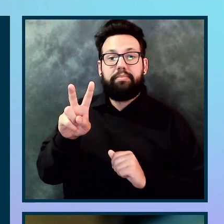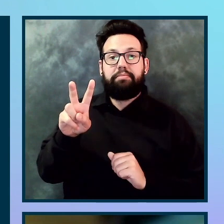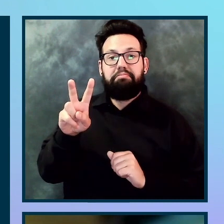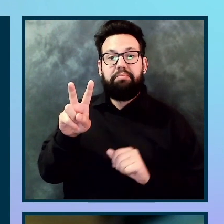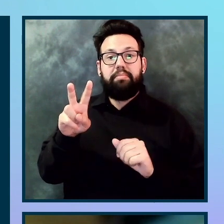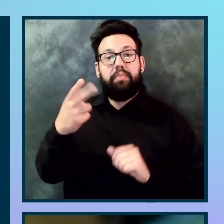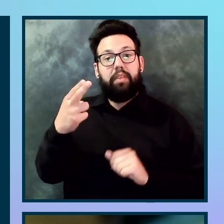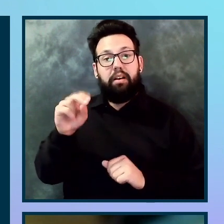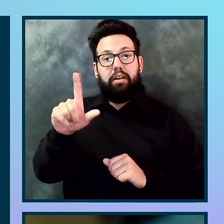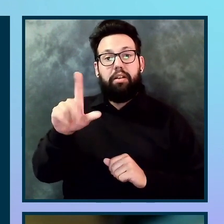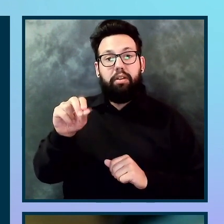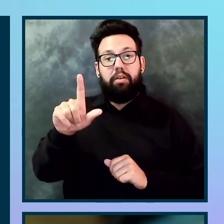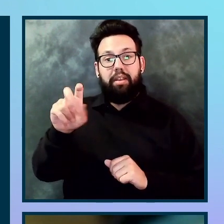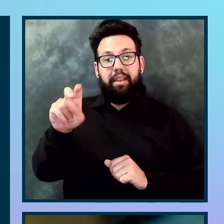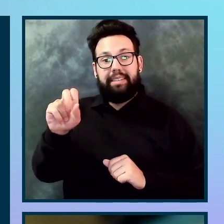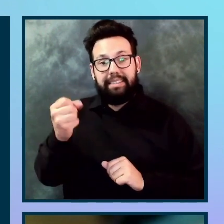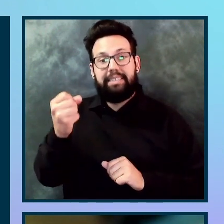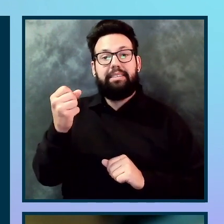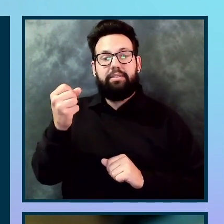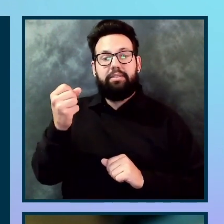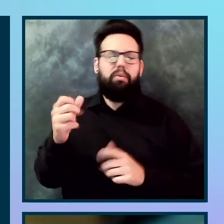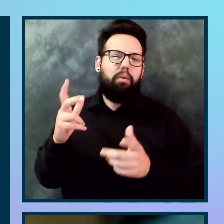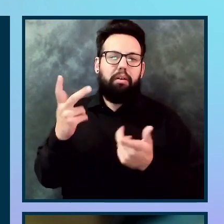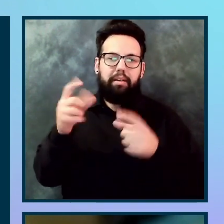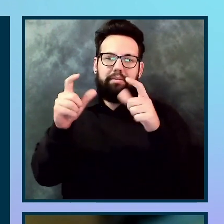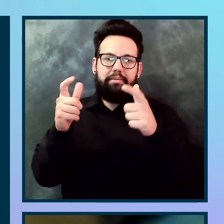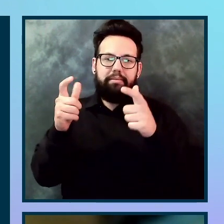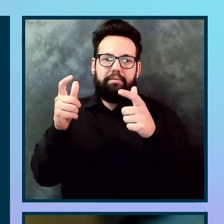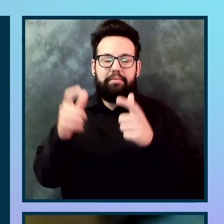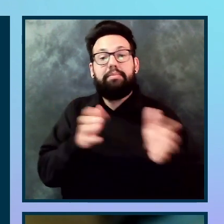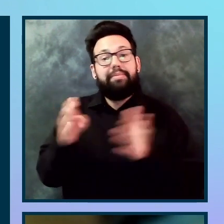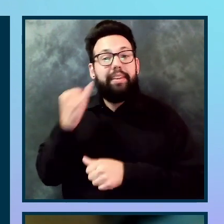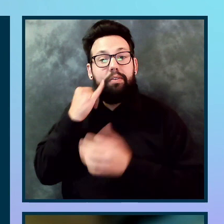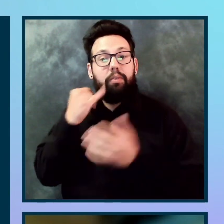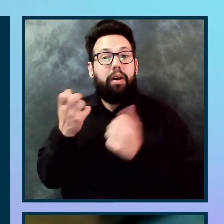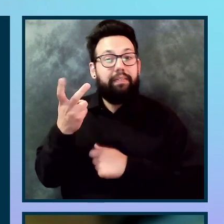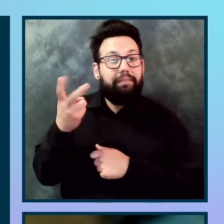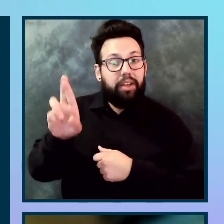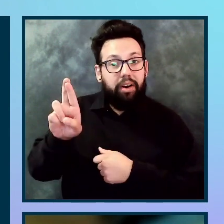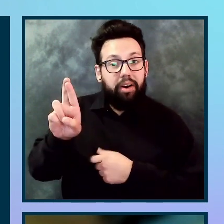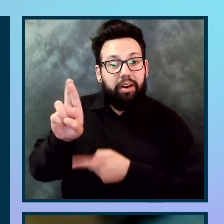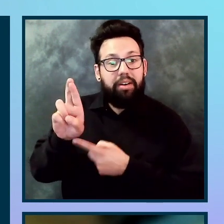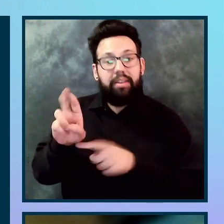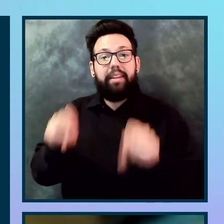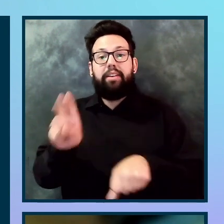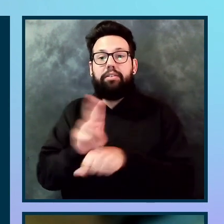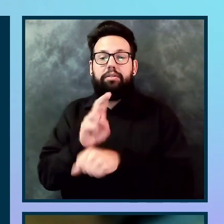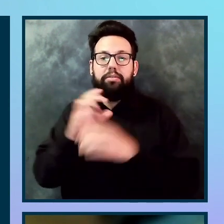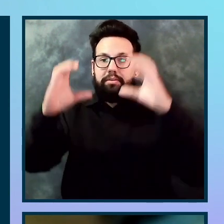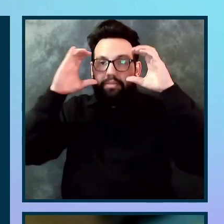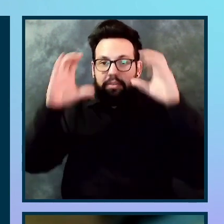Unreal headsets. And if we want to do something in virtual reality, we could use something like the Oculus,